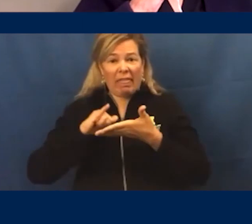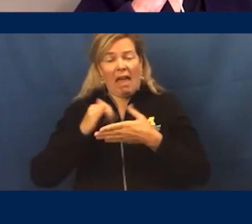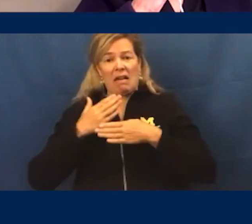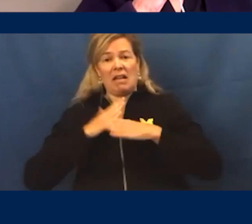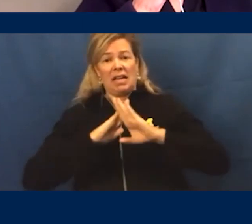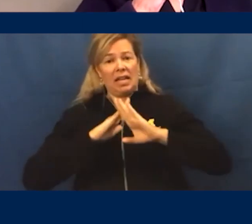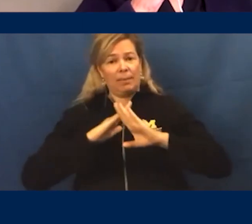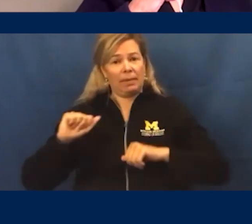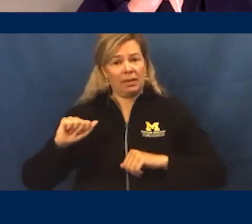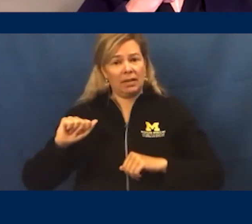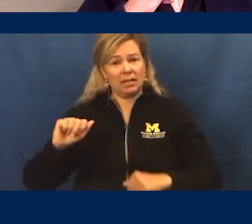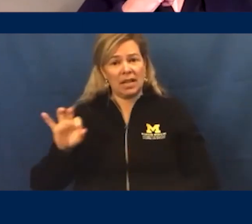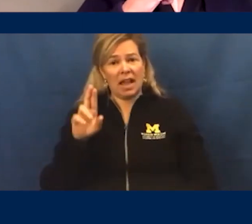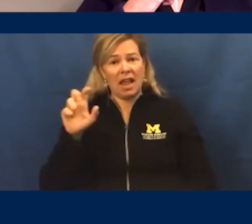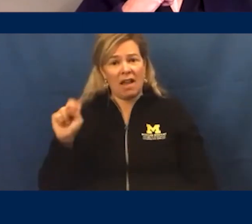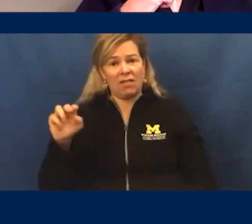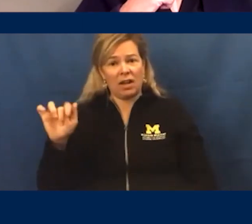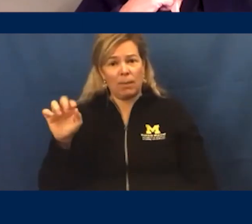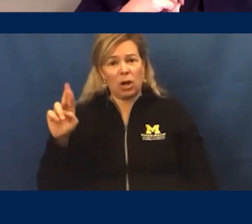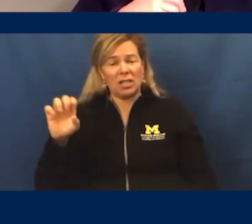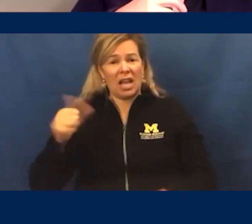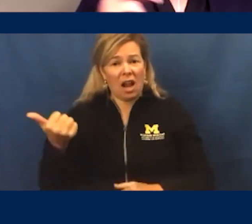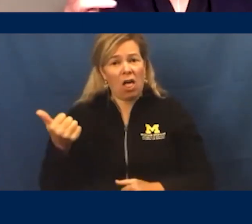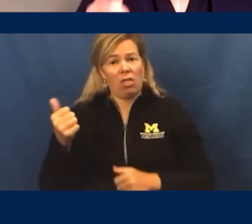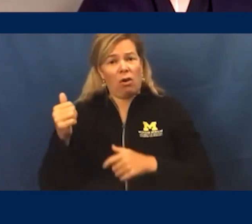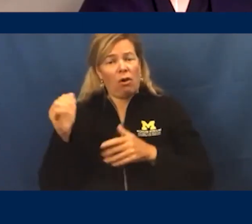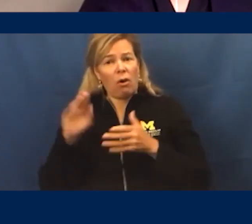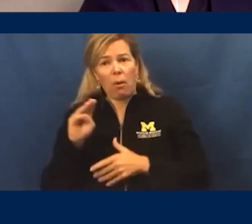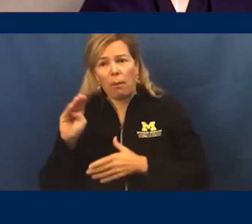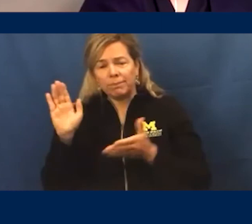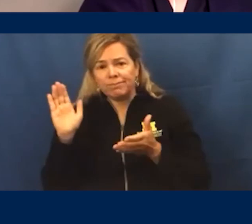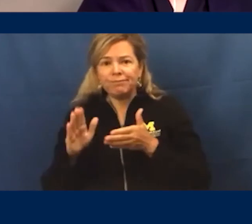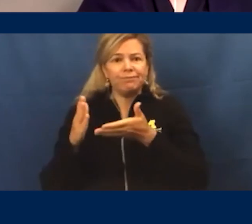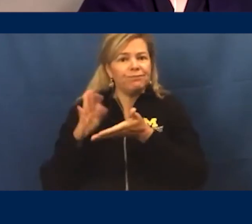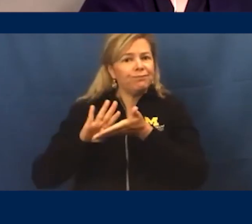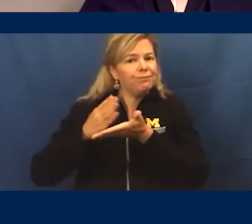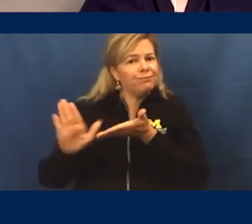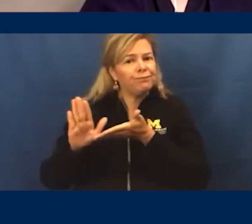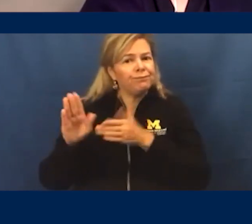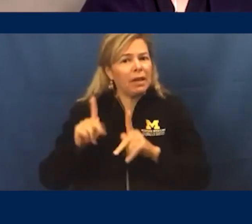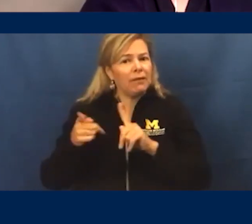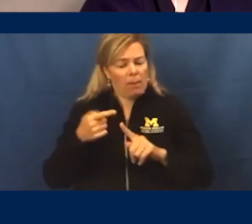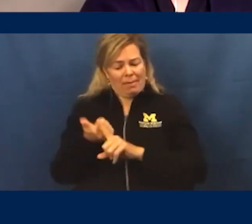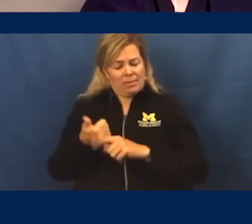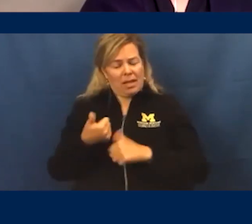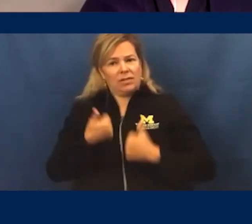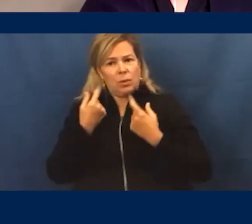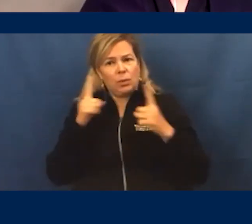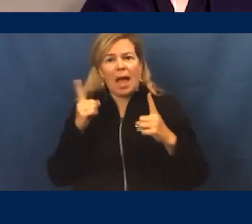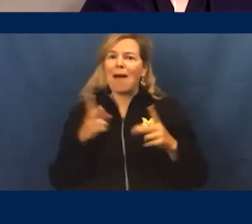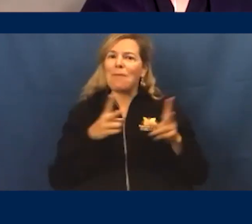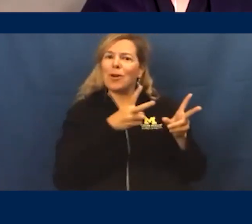African Americans and other marginalized people from thriving. I'm going to quote a study that was done by Elizabeth Bradley